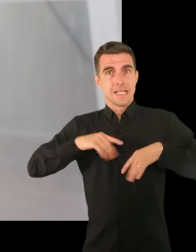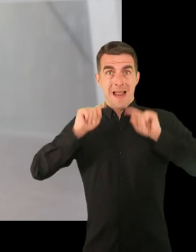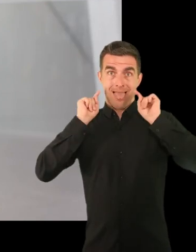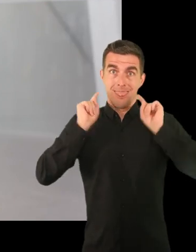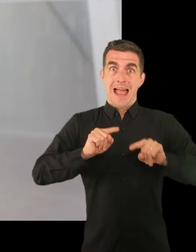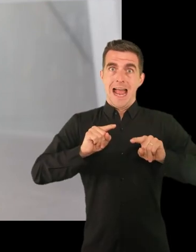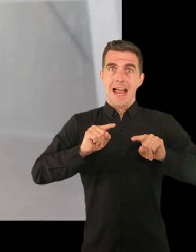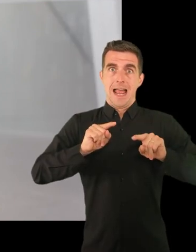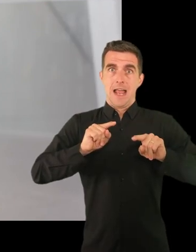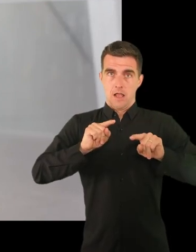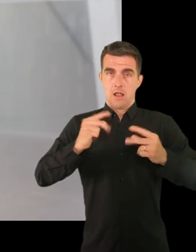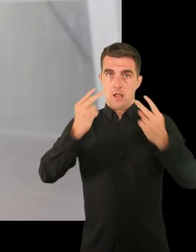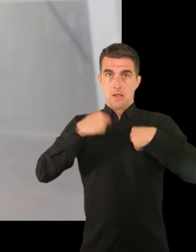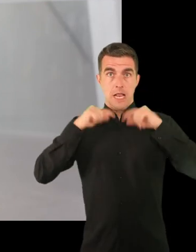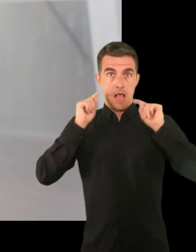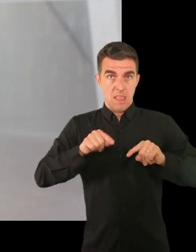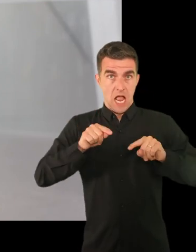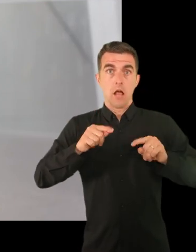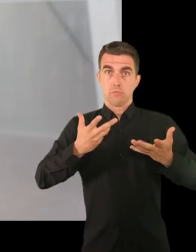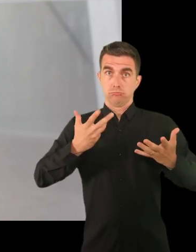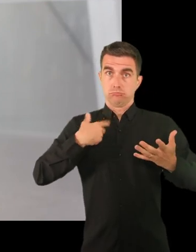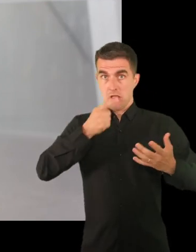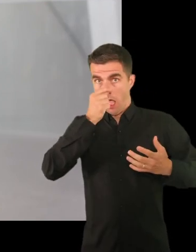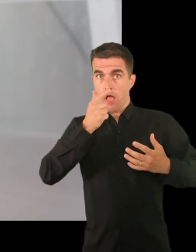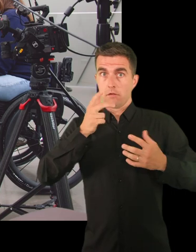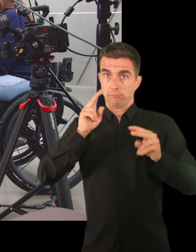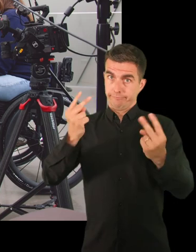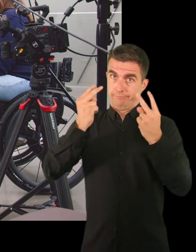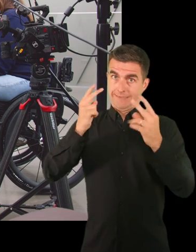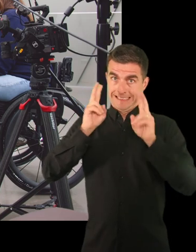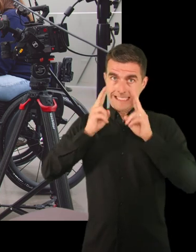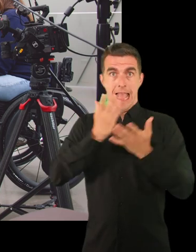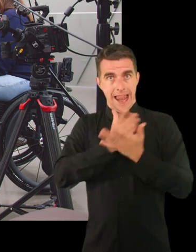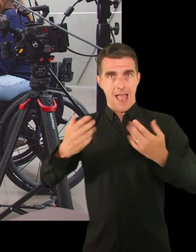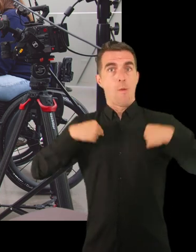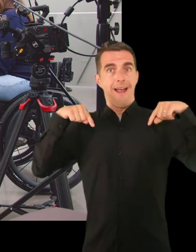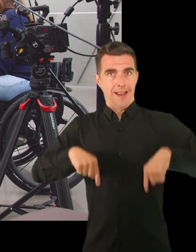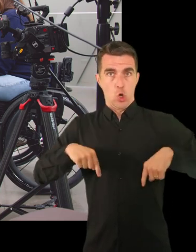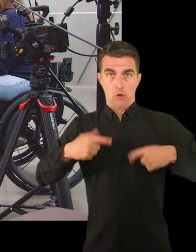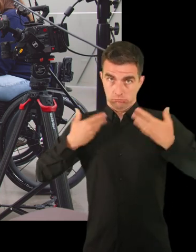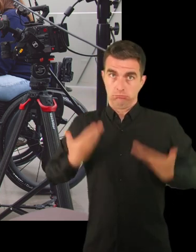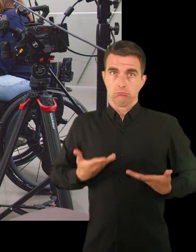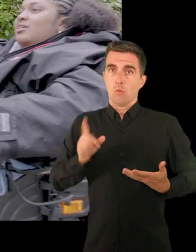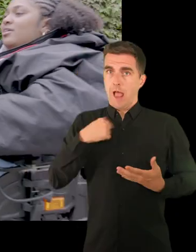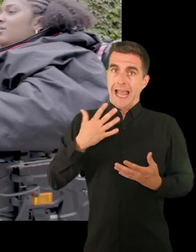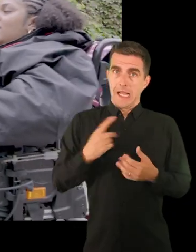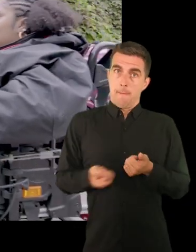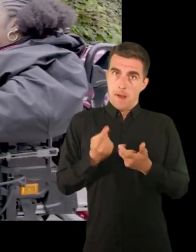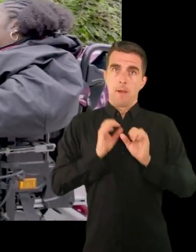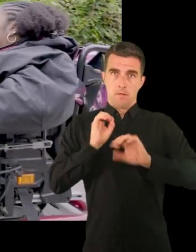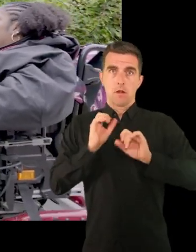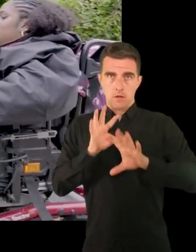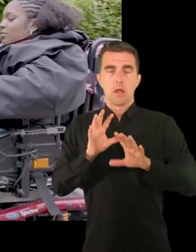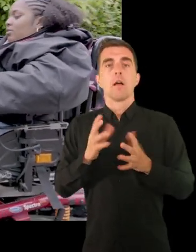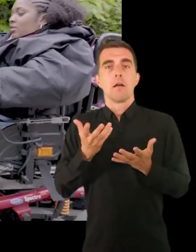we have to physically be in the room, to be frankly a reminder of our existence and our needs. But we're